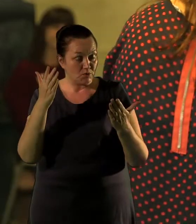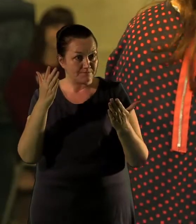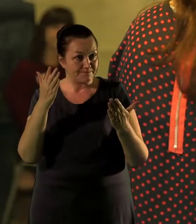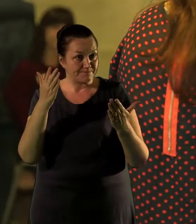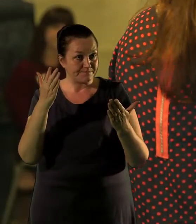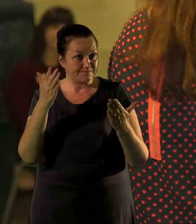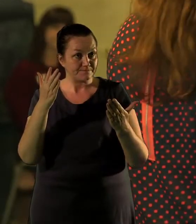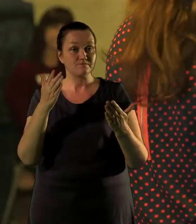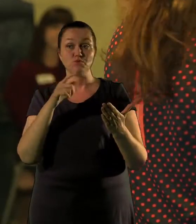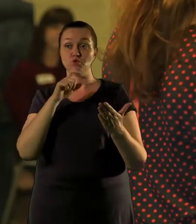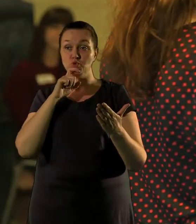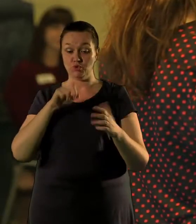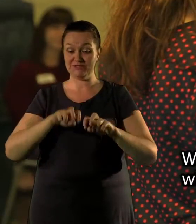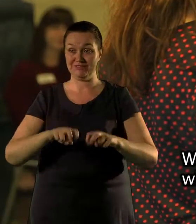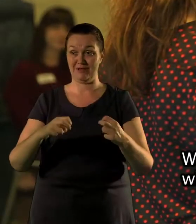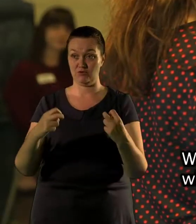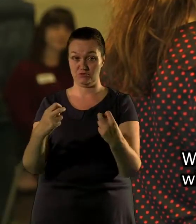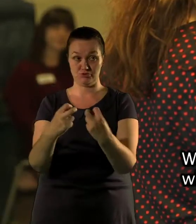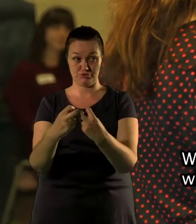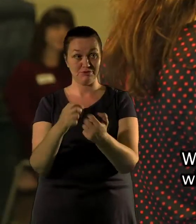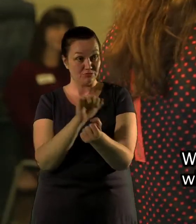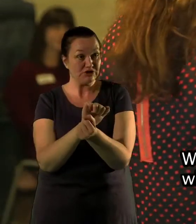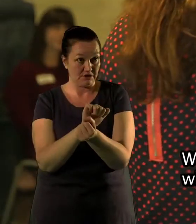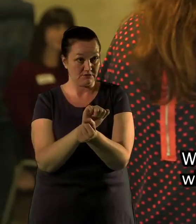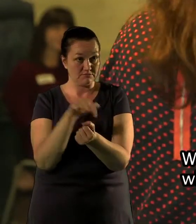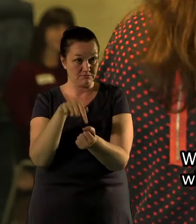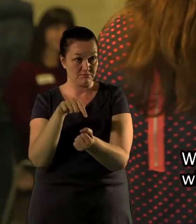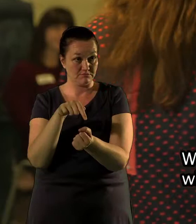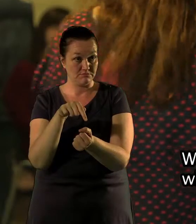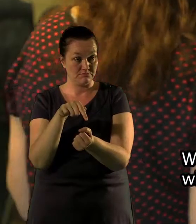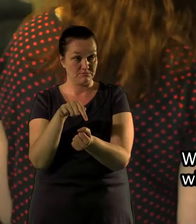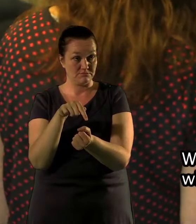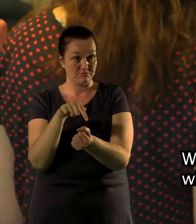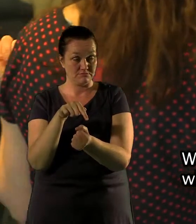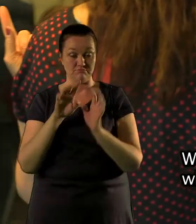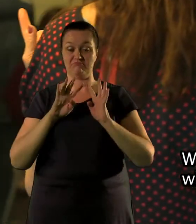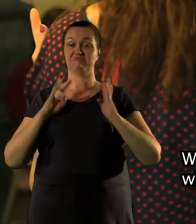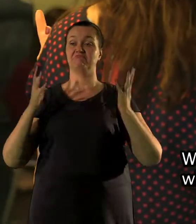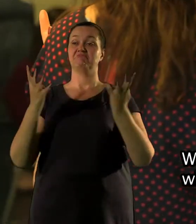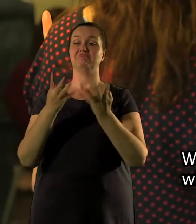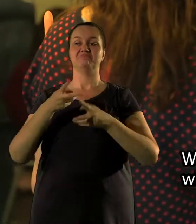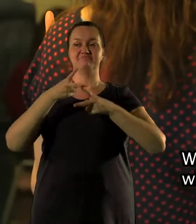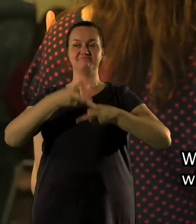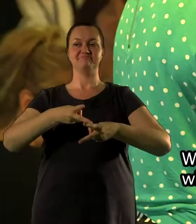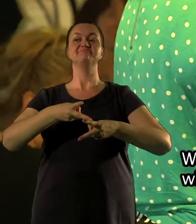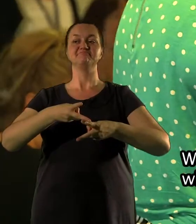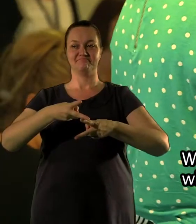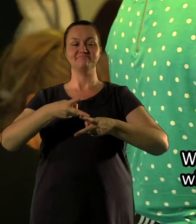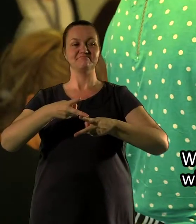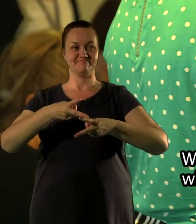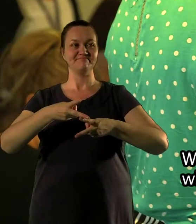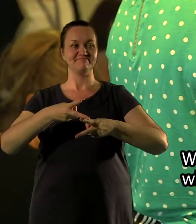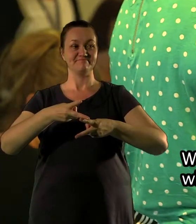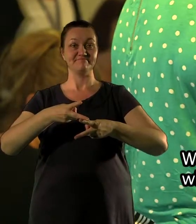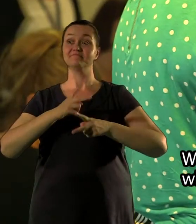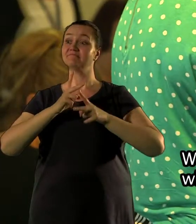people who are sitting are prisoners. We are prison officers who are standing. The prison